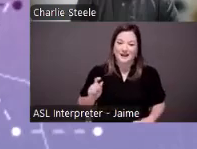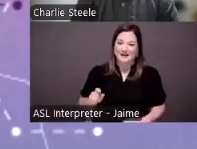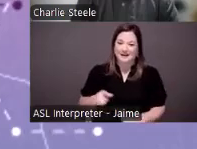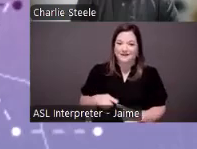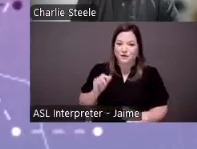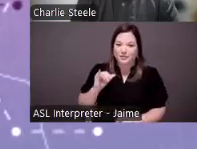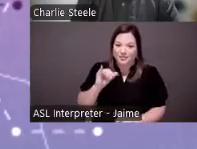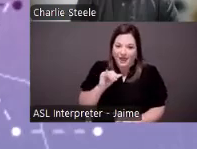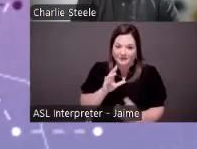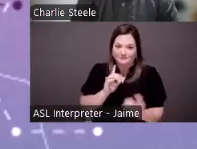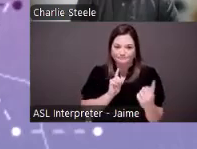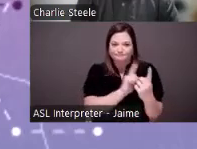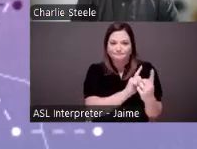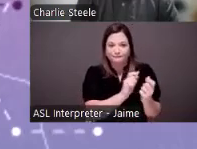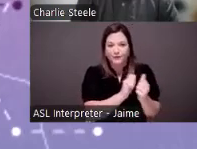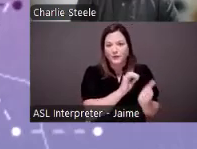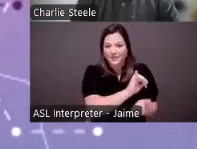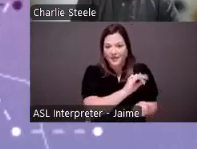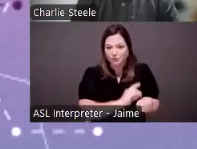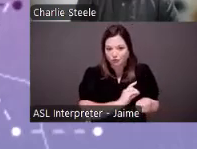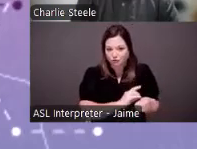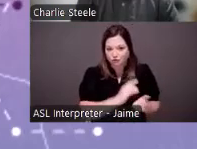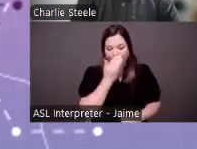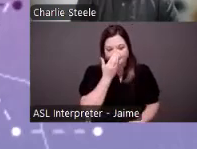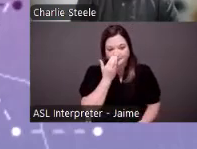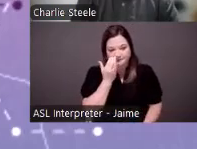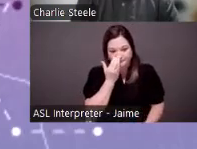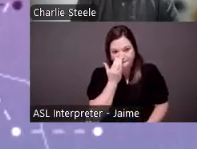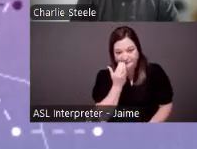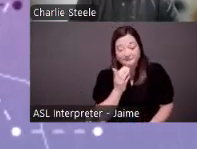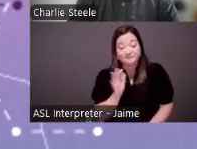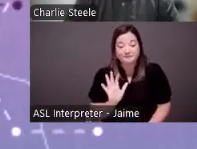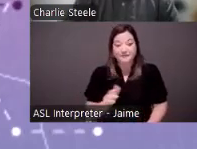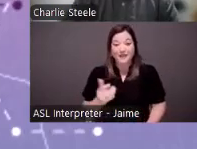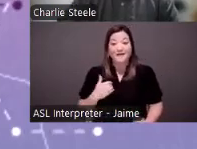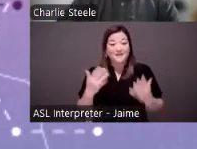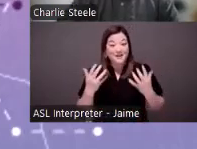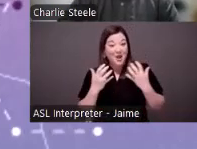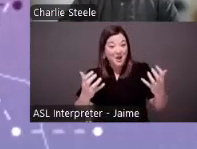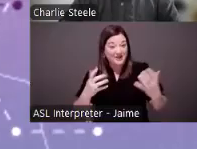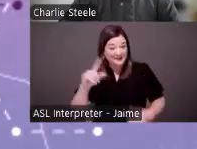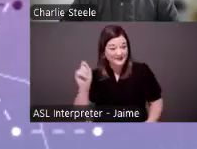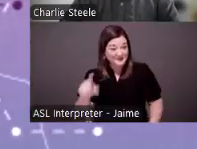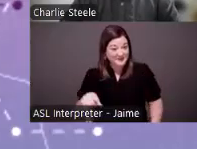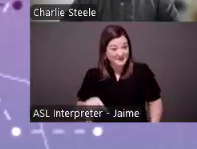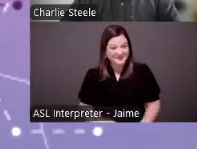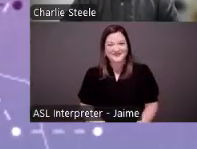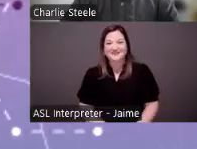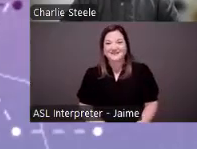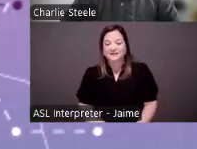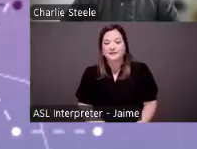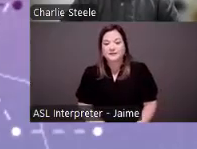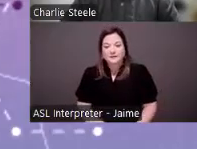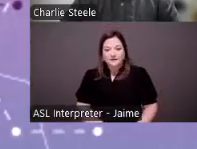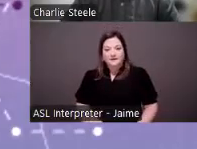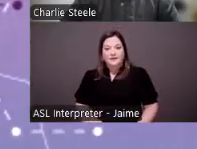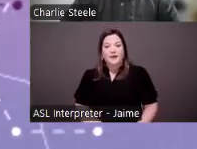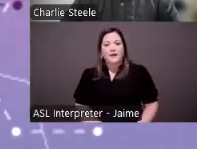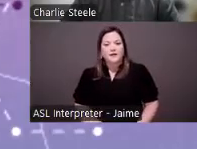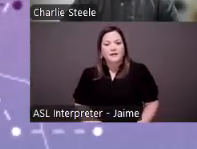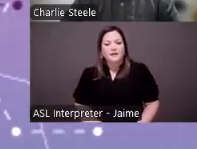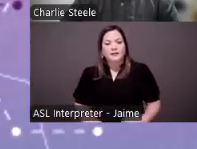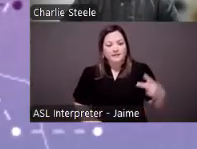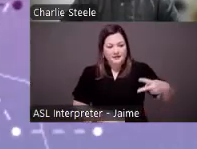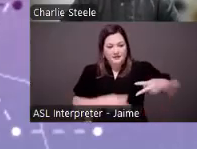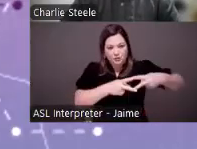ask from a physician. So I have an audience question actually. Aside from these two, how else